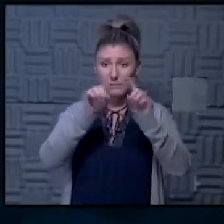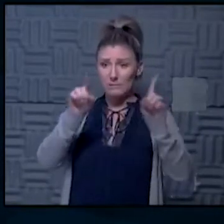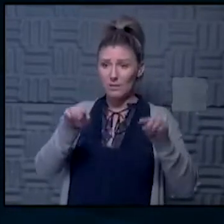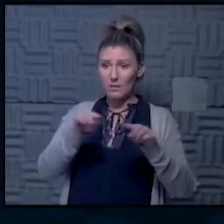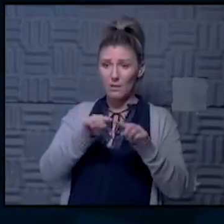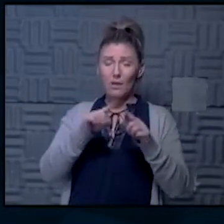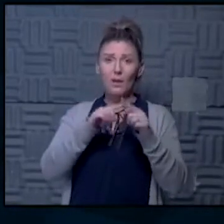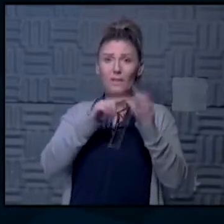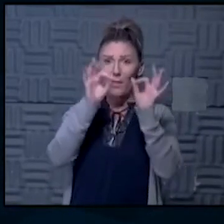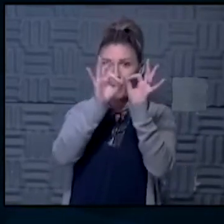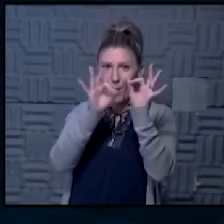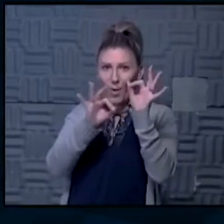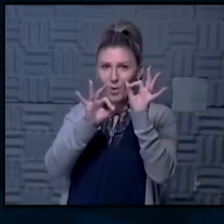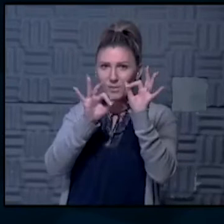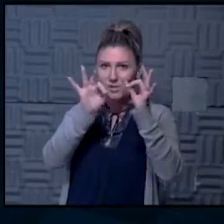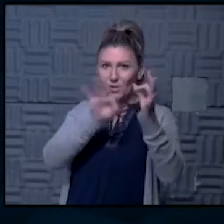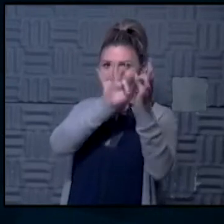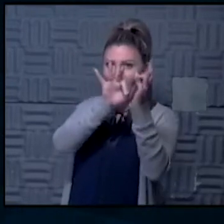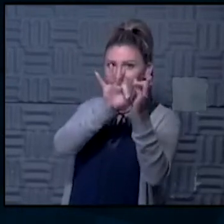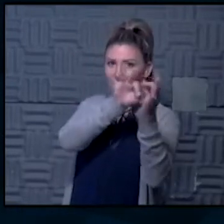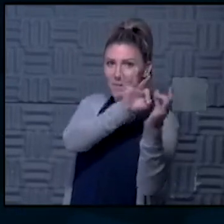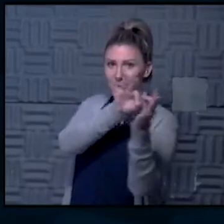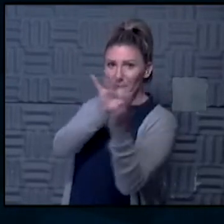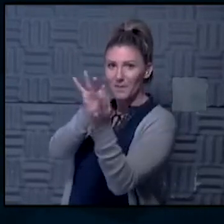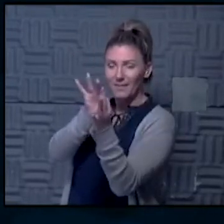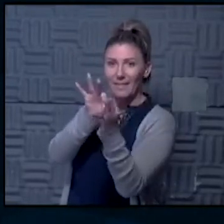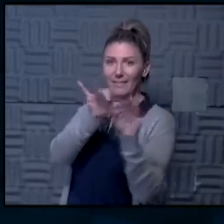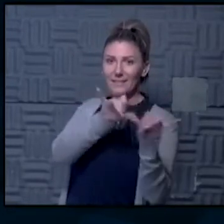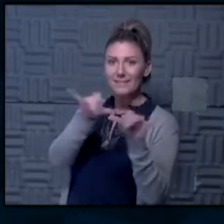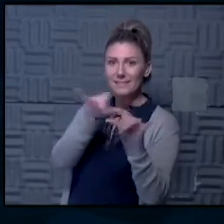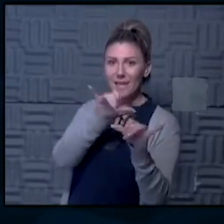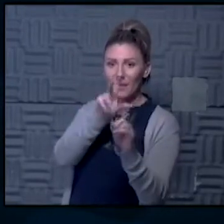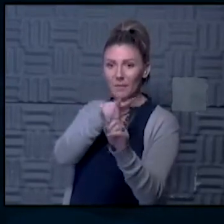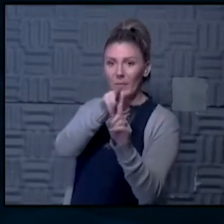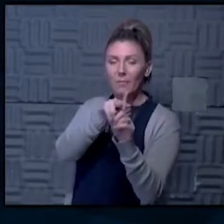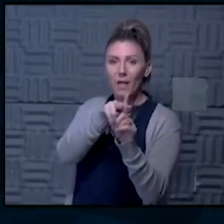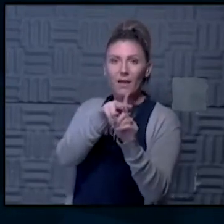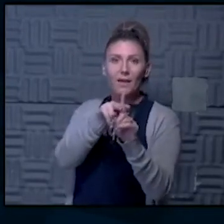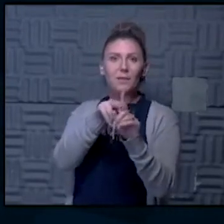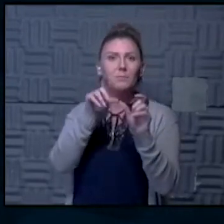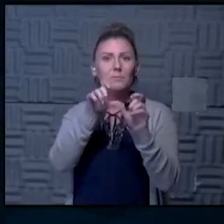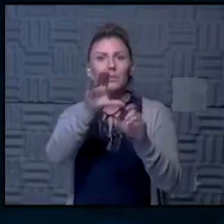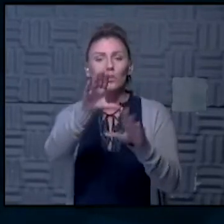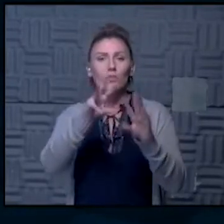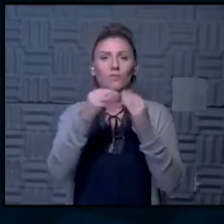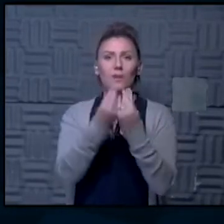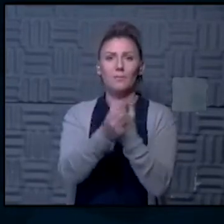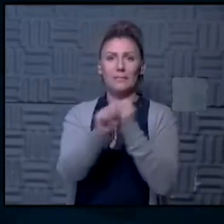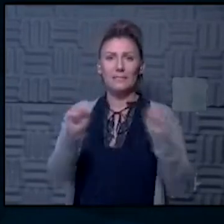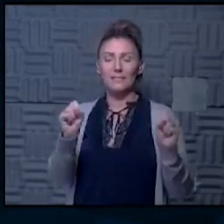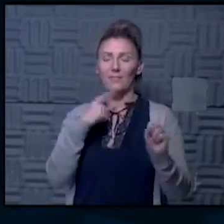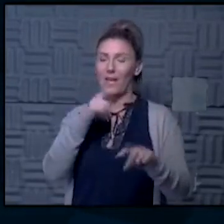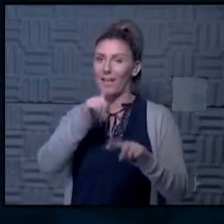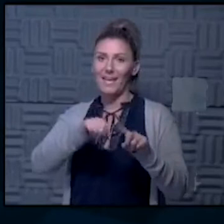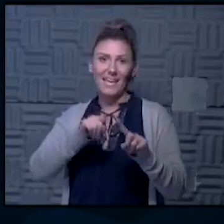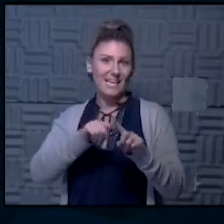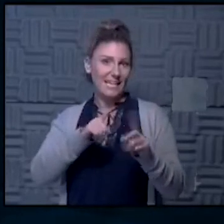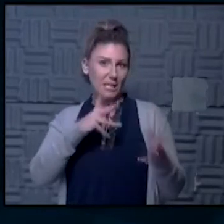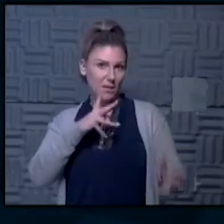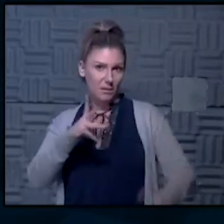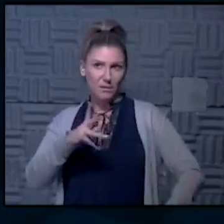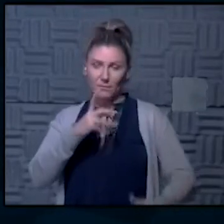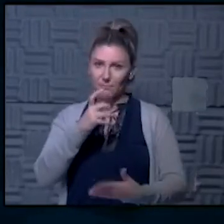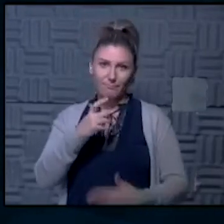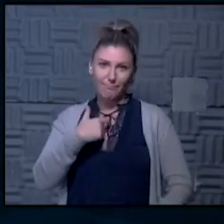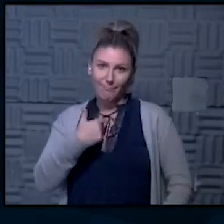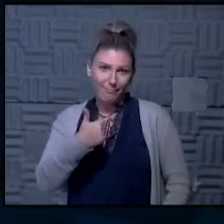up. And so if we take that concept and apply it to keeping your family safe, and I cannot take credit for this, by the way, I'm by